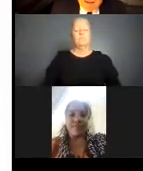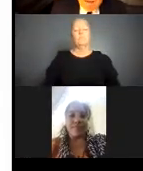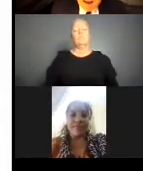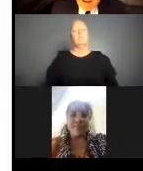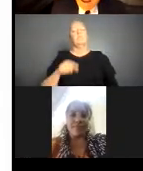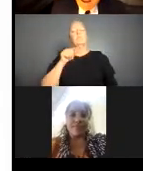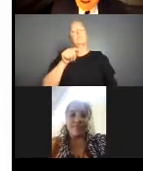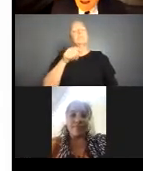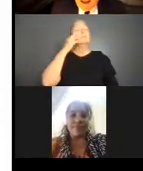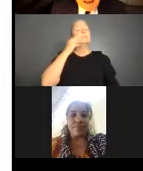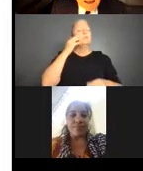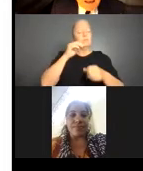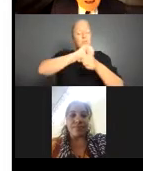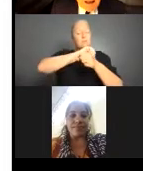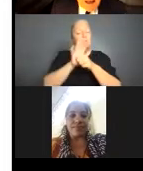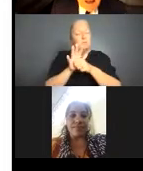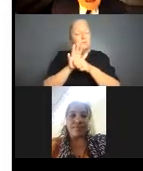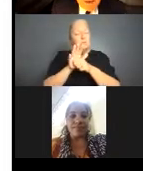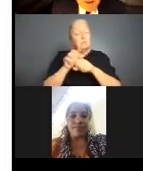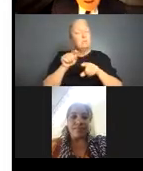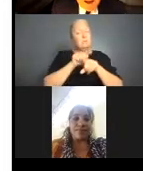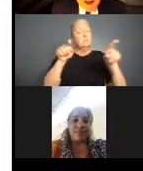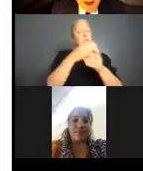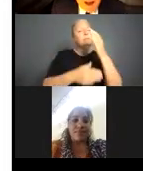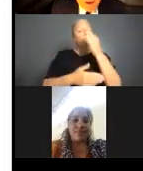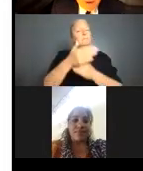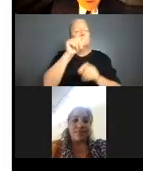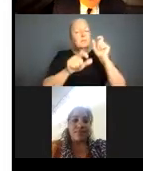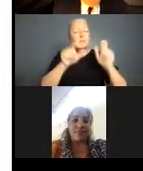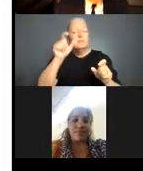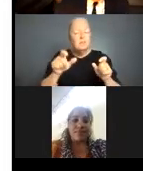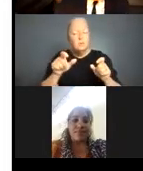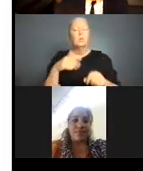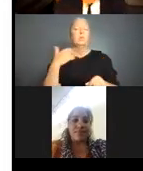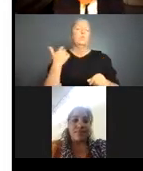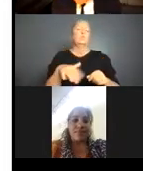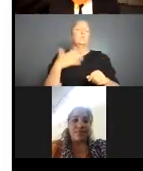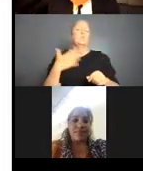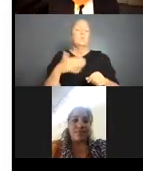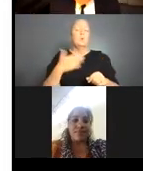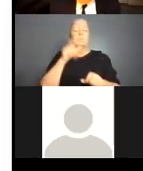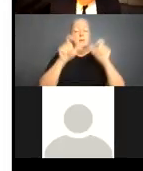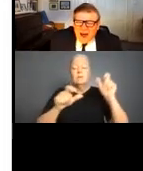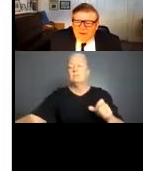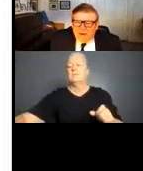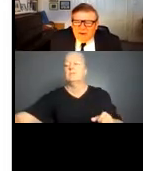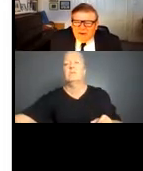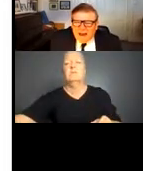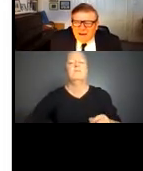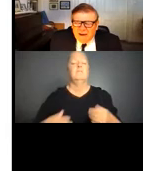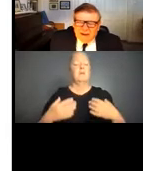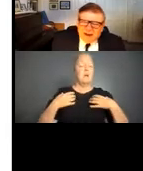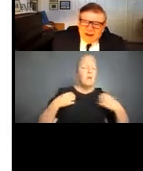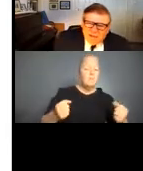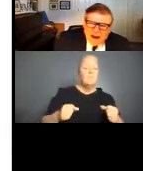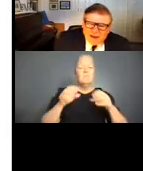it has affected us is it's affected our health and well-being, care and support, the livelihoods,